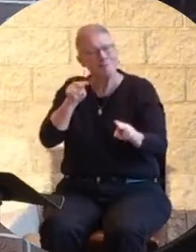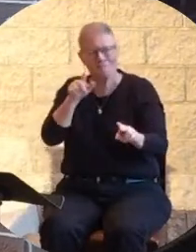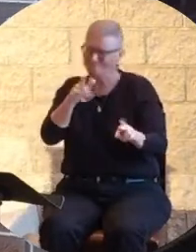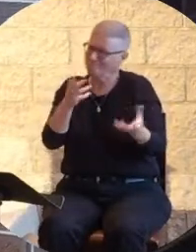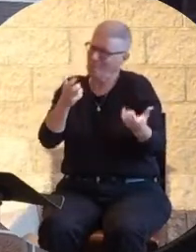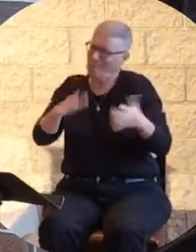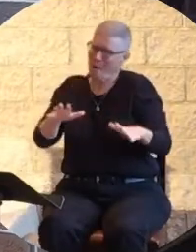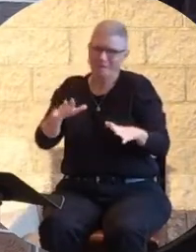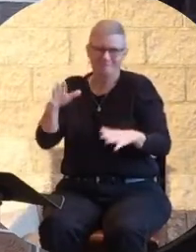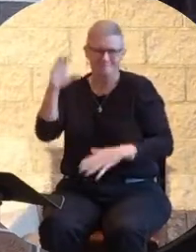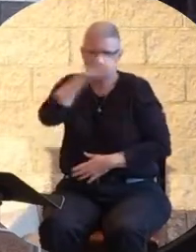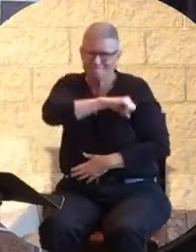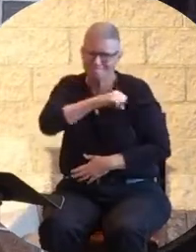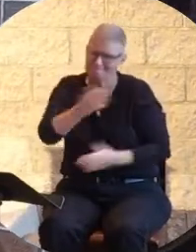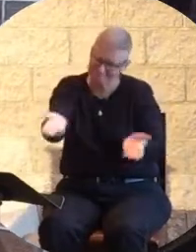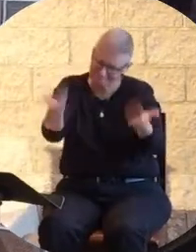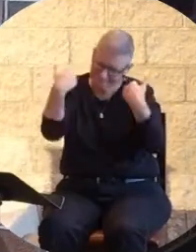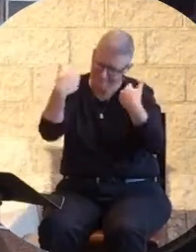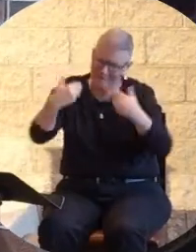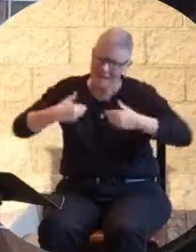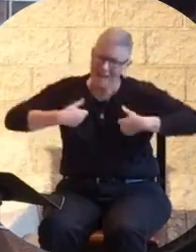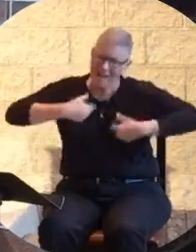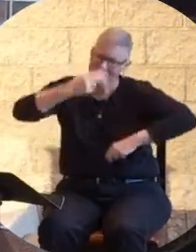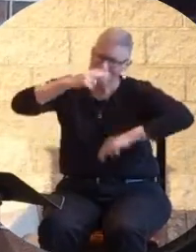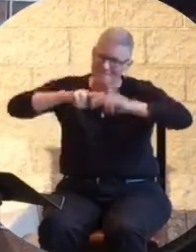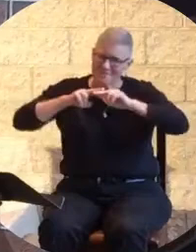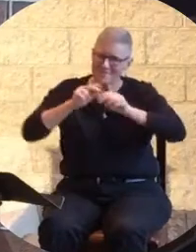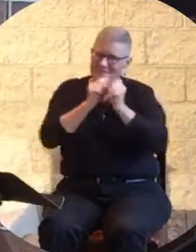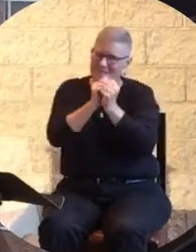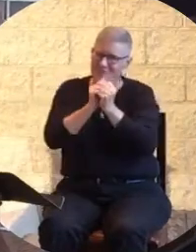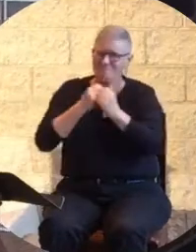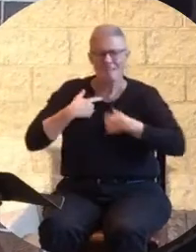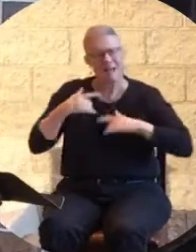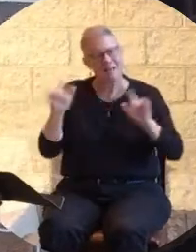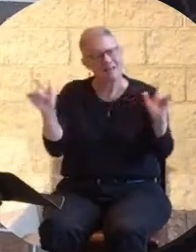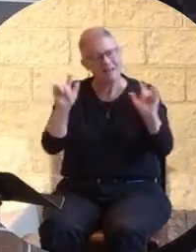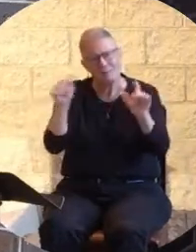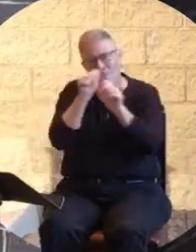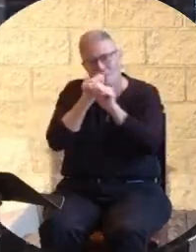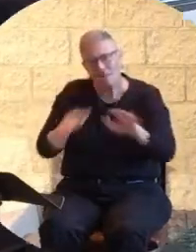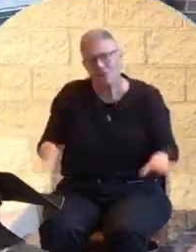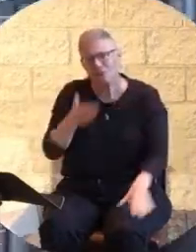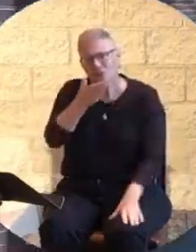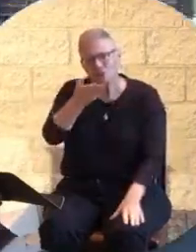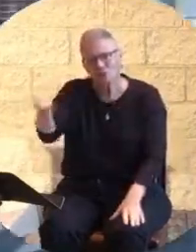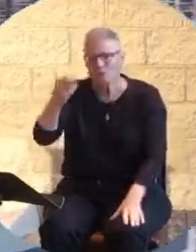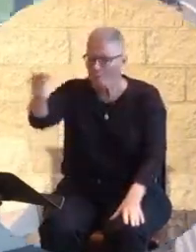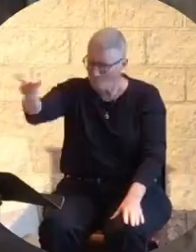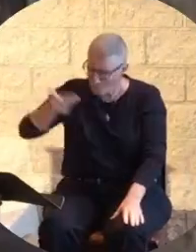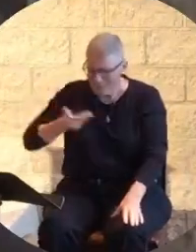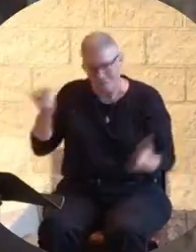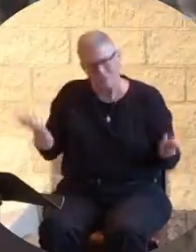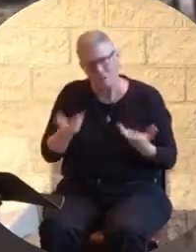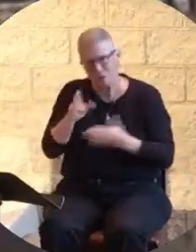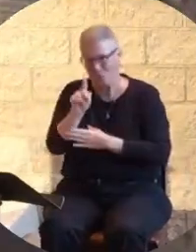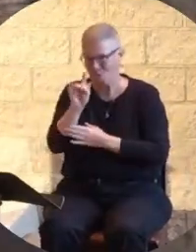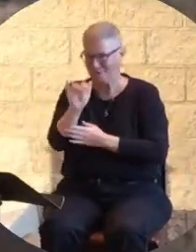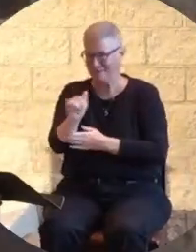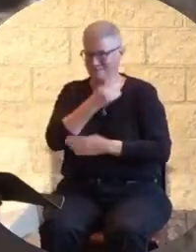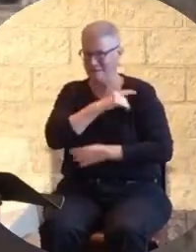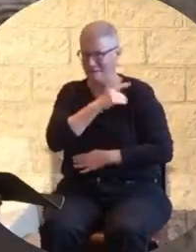in. Let's have a great time together. I love you. I bless you. Welcome to Unity Minneapolis.